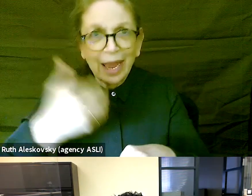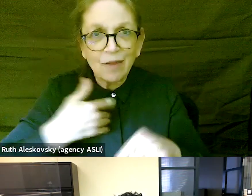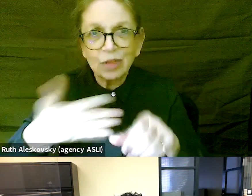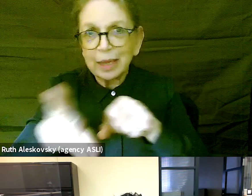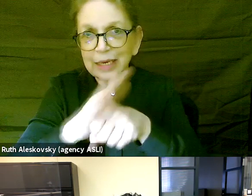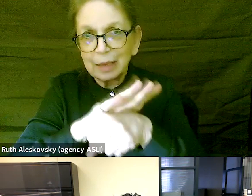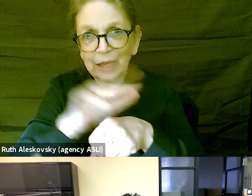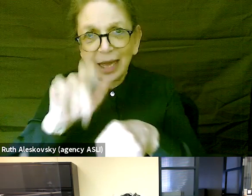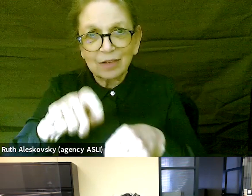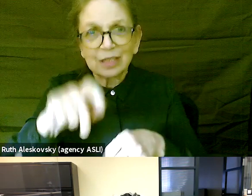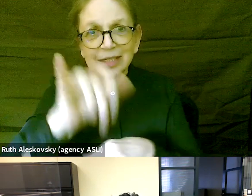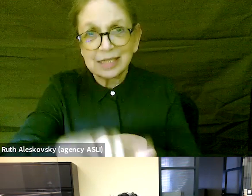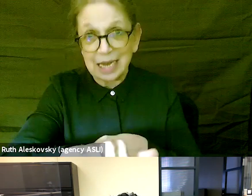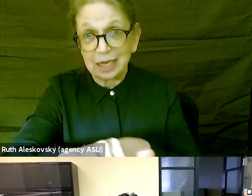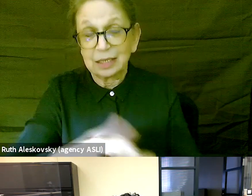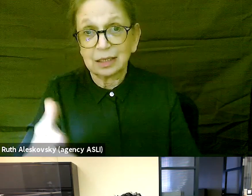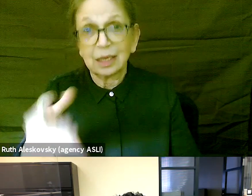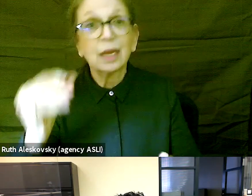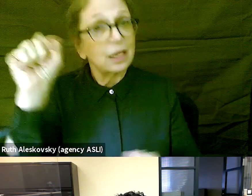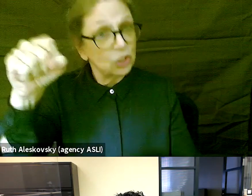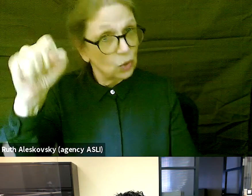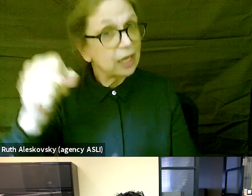yeah, there's definitely a fear out there.